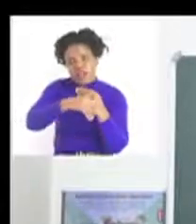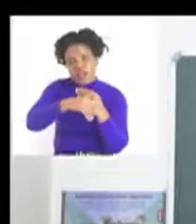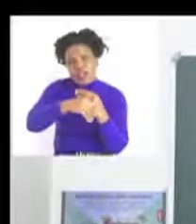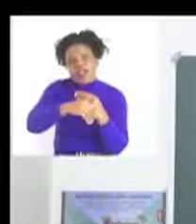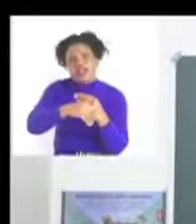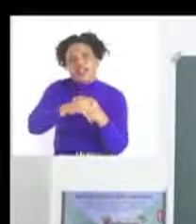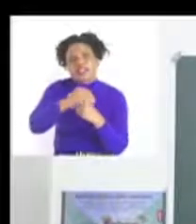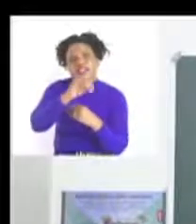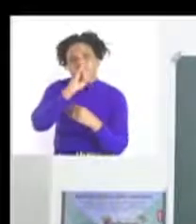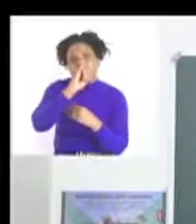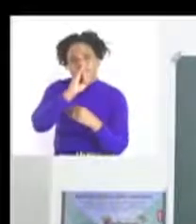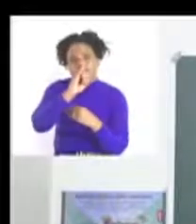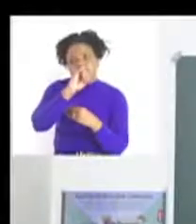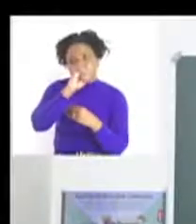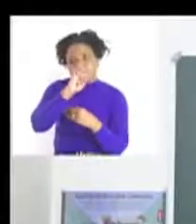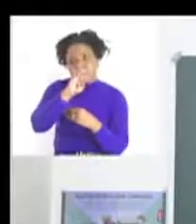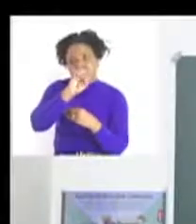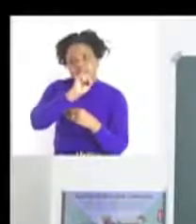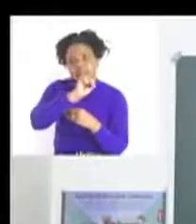and you add